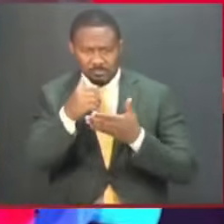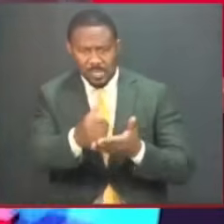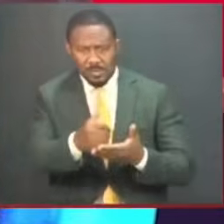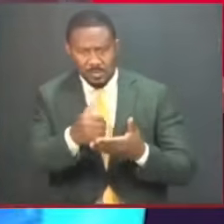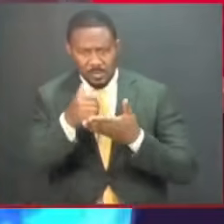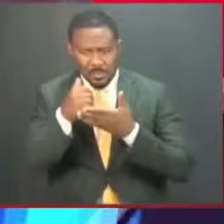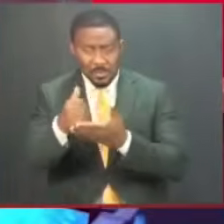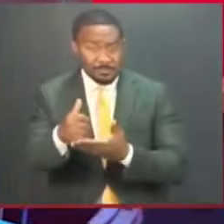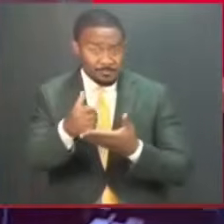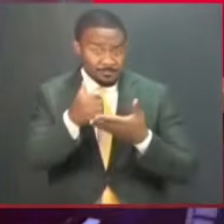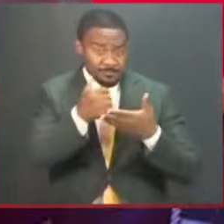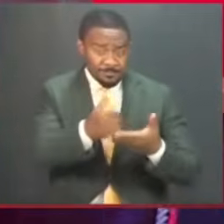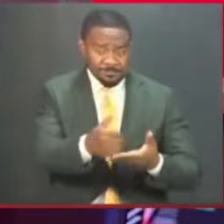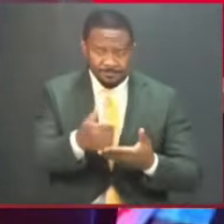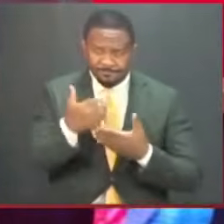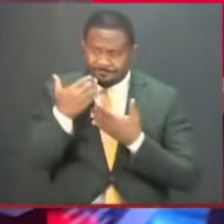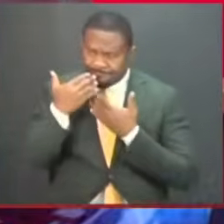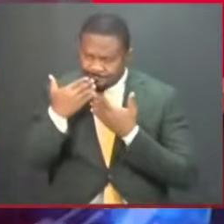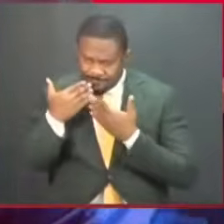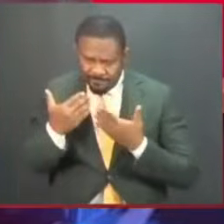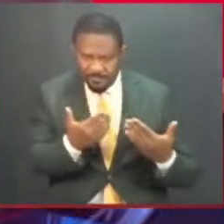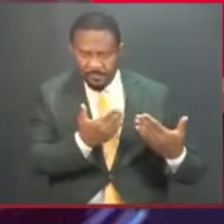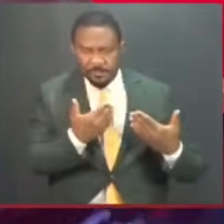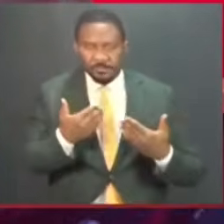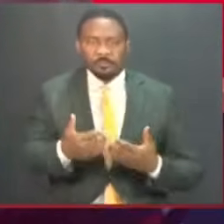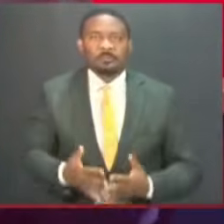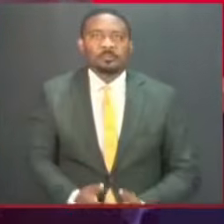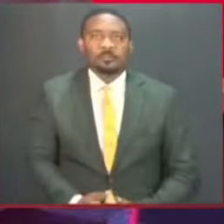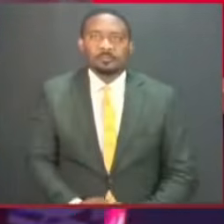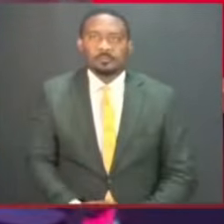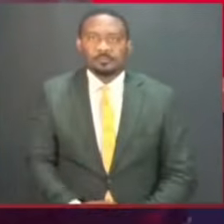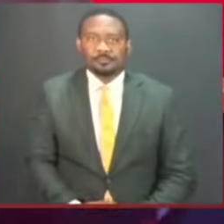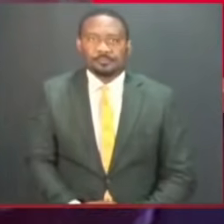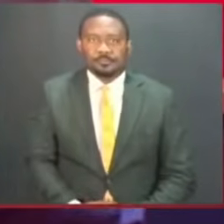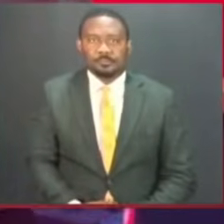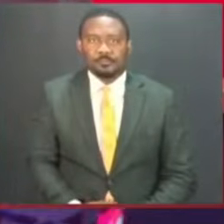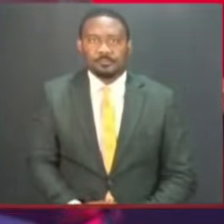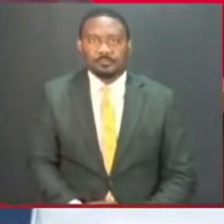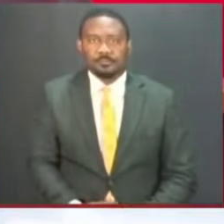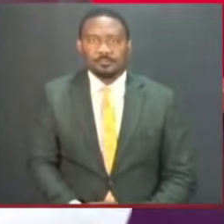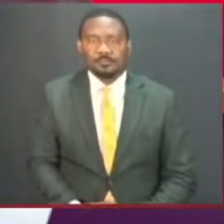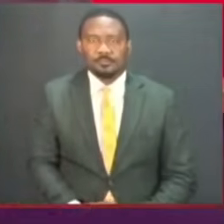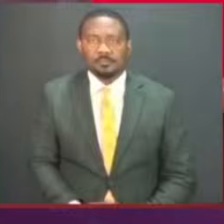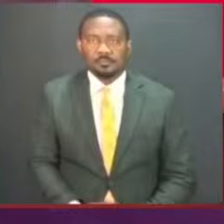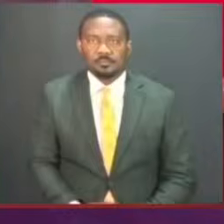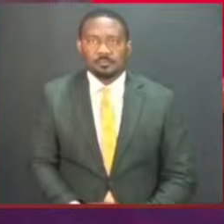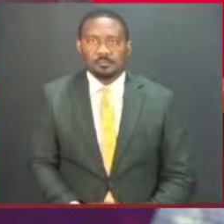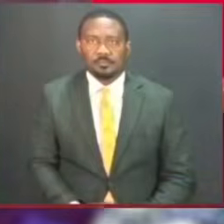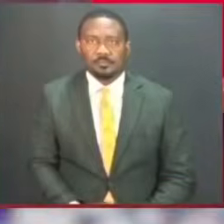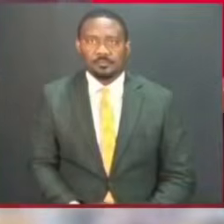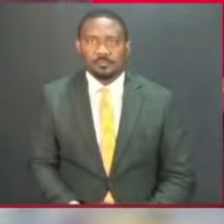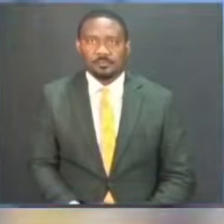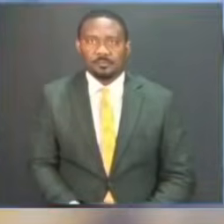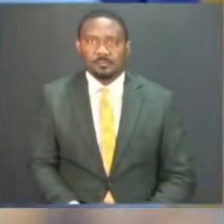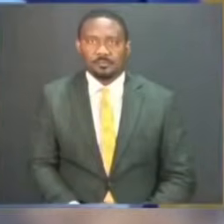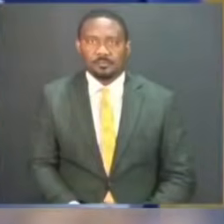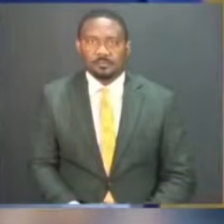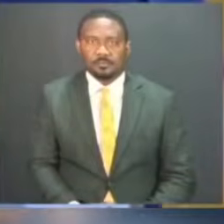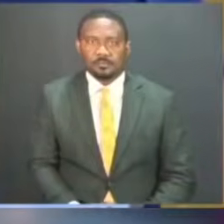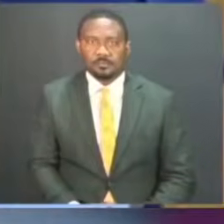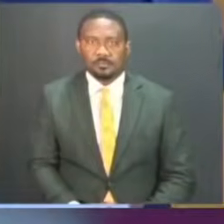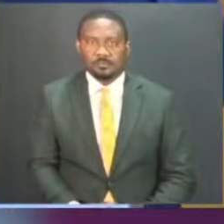to the injured and the deceased. Please,